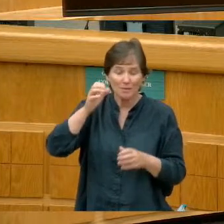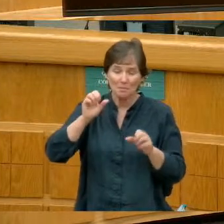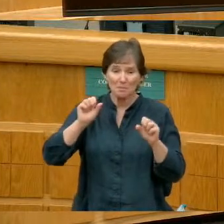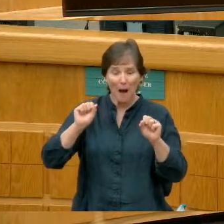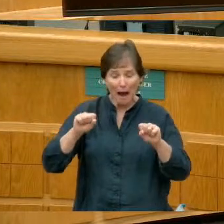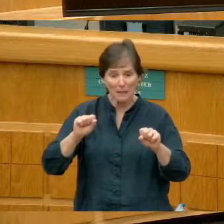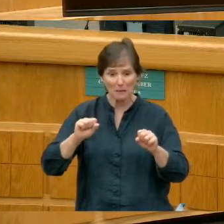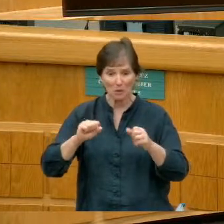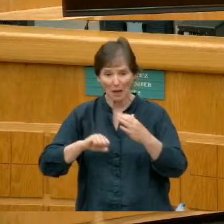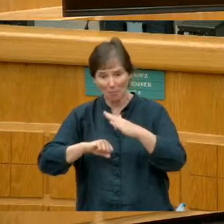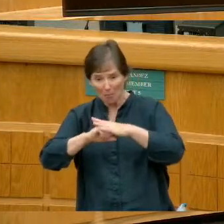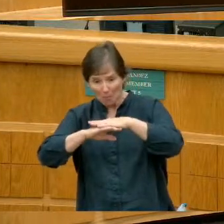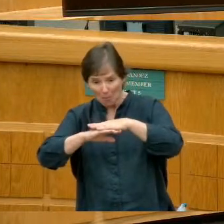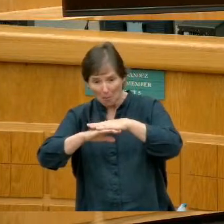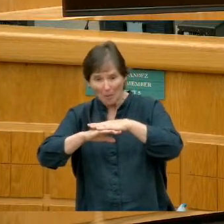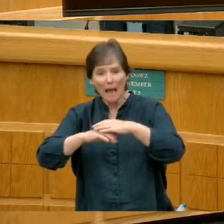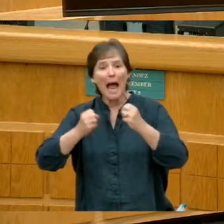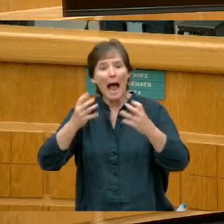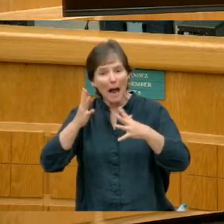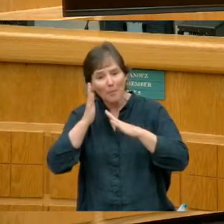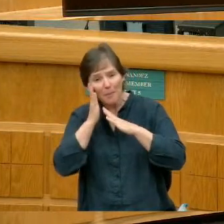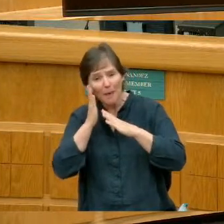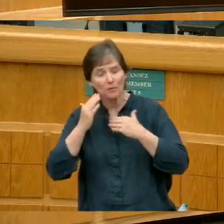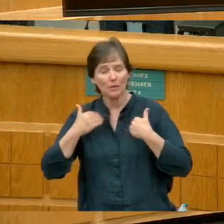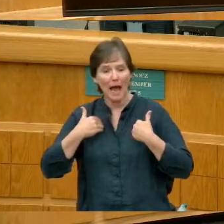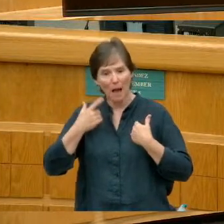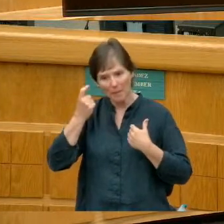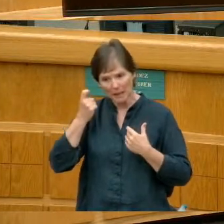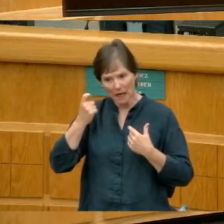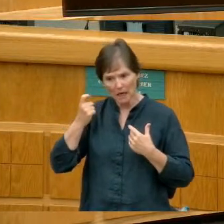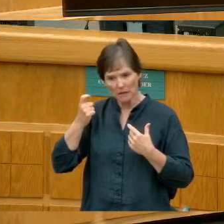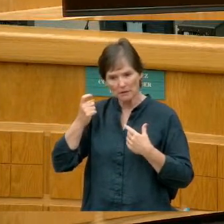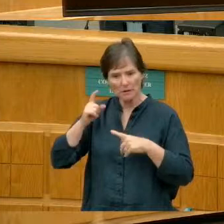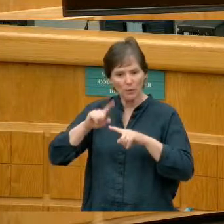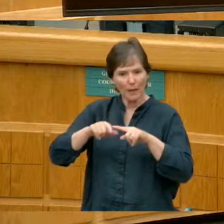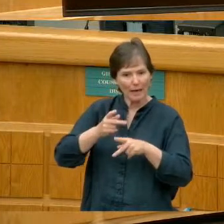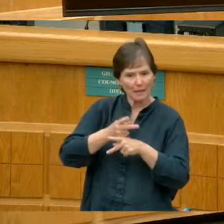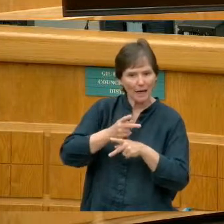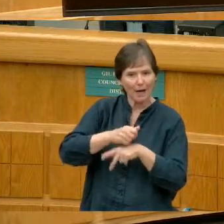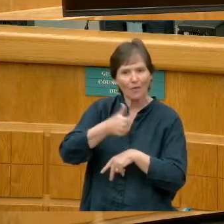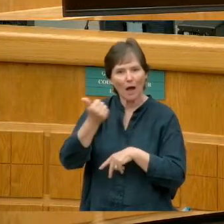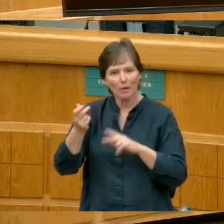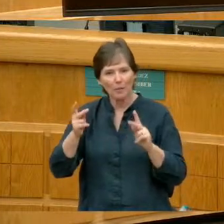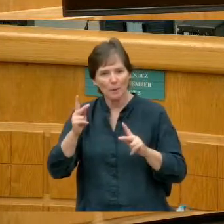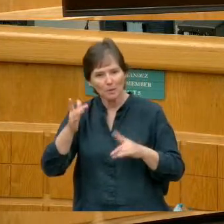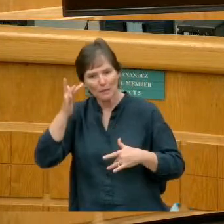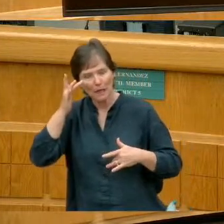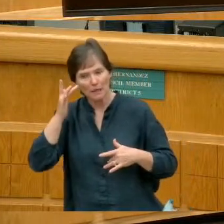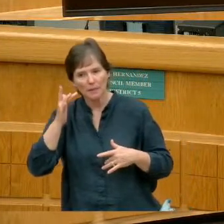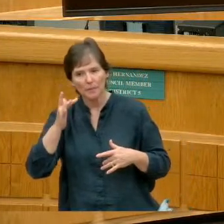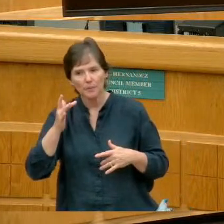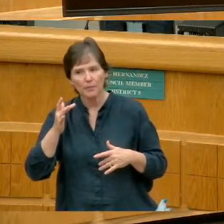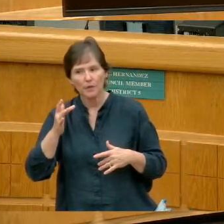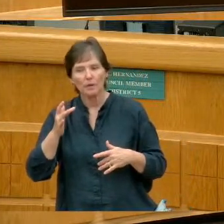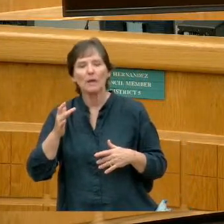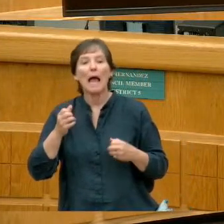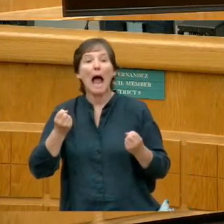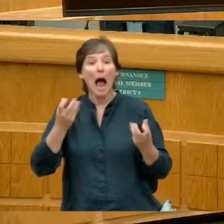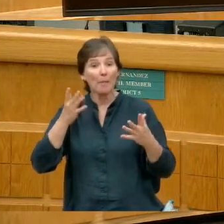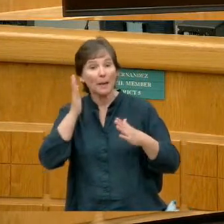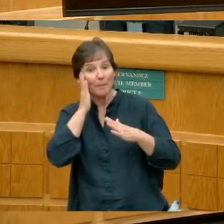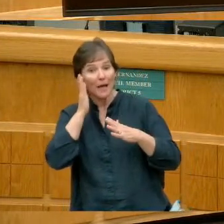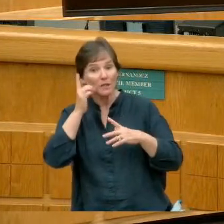it compromises health care for everybody else. And I do want you to know that we've moved from this to this. We've